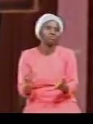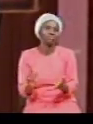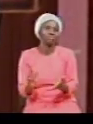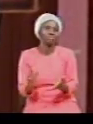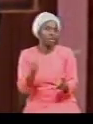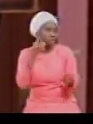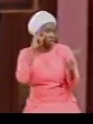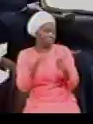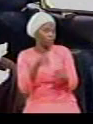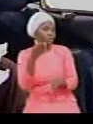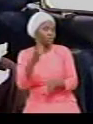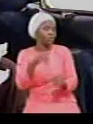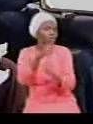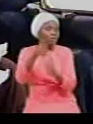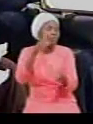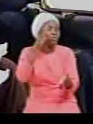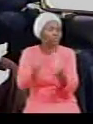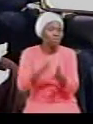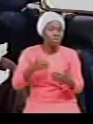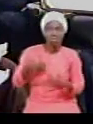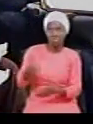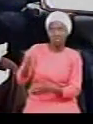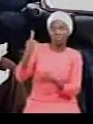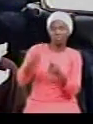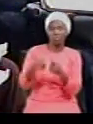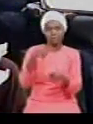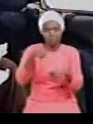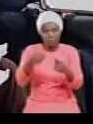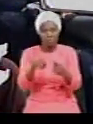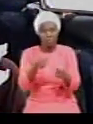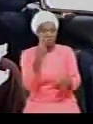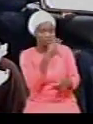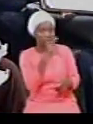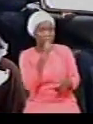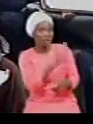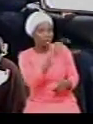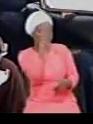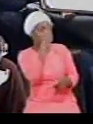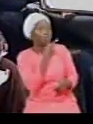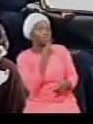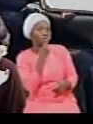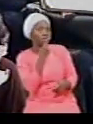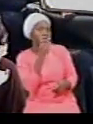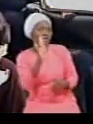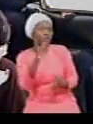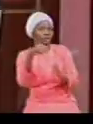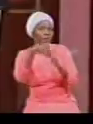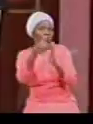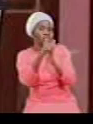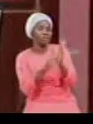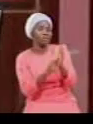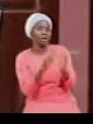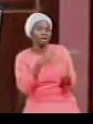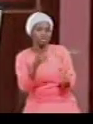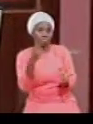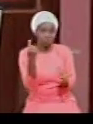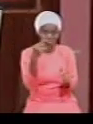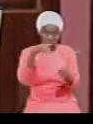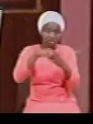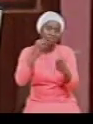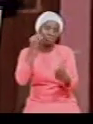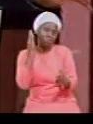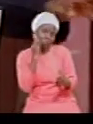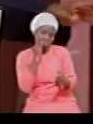your wife has traveled to go and see her parents, your in-laws, and you are the only one remaining in